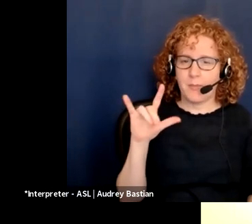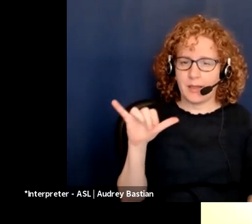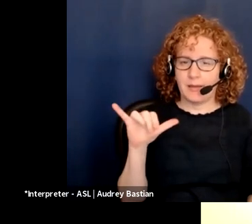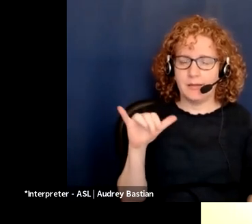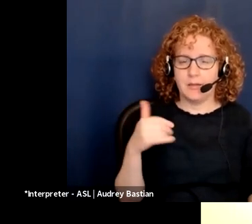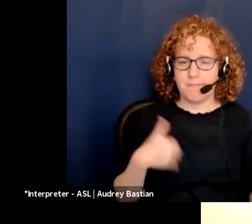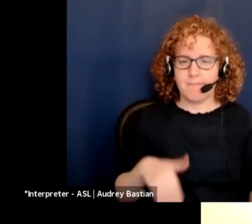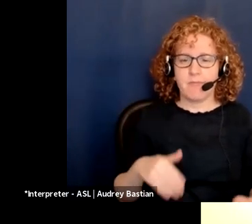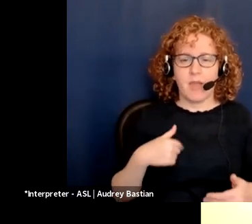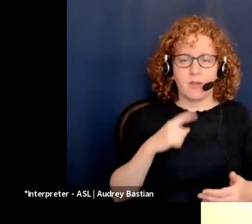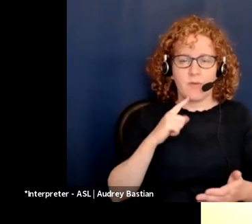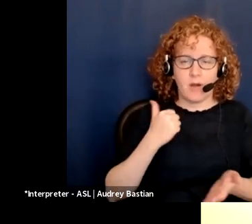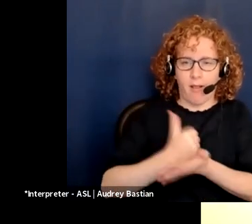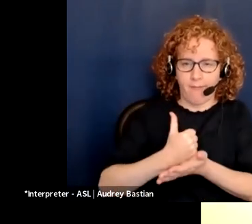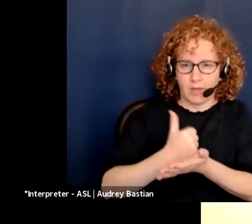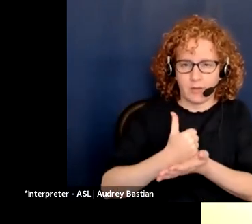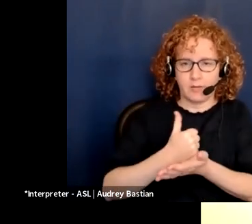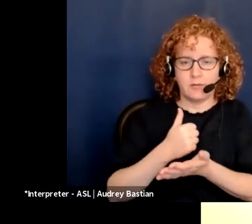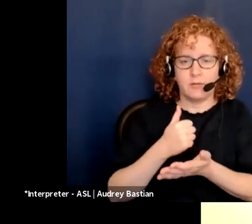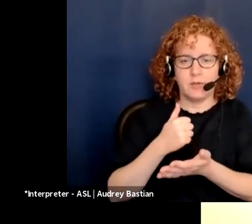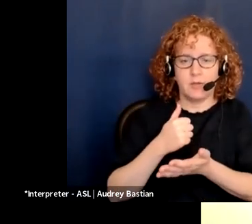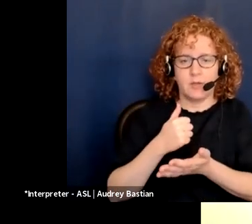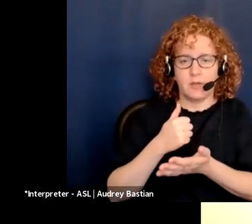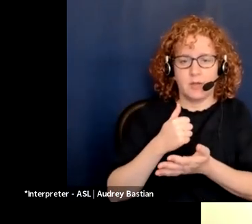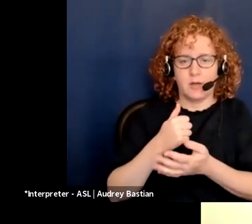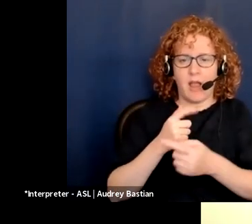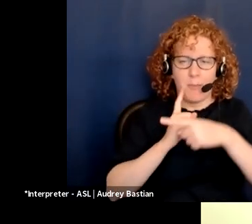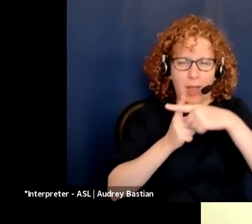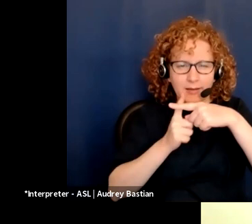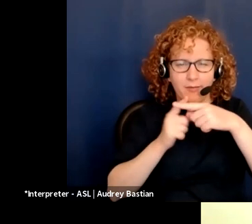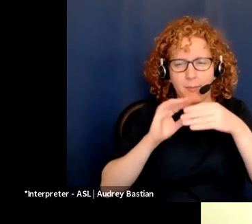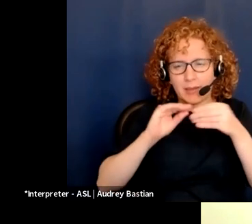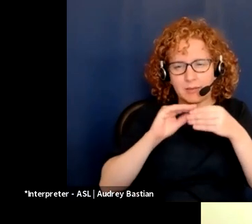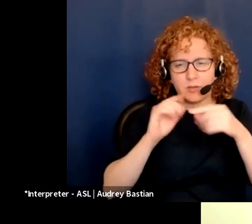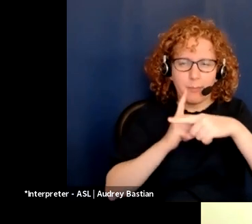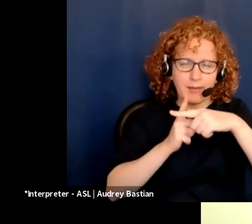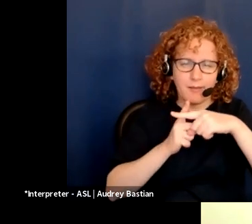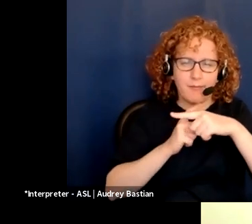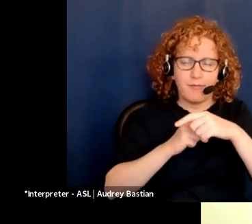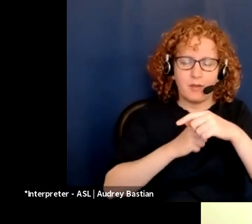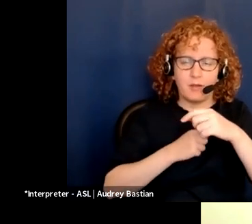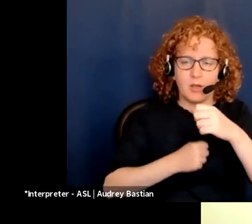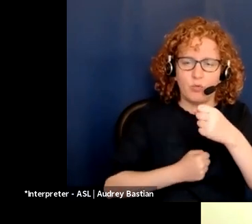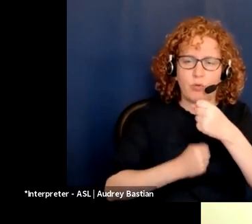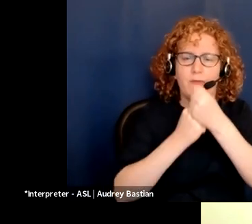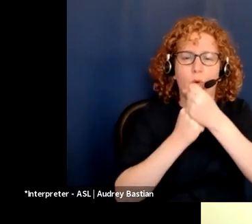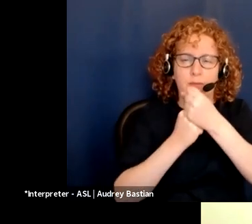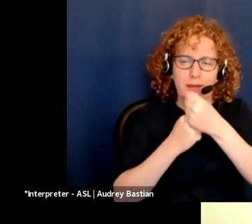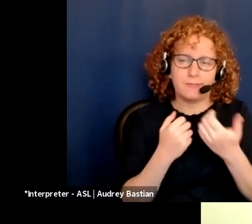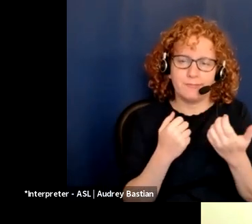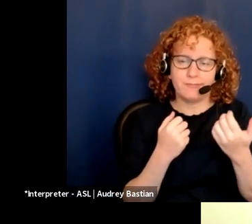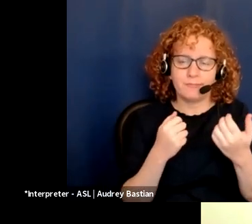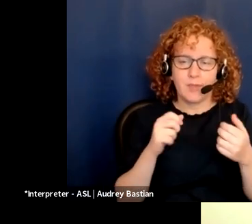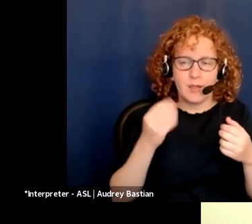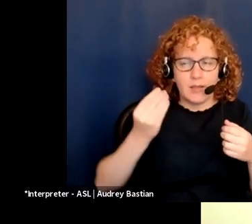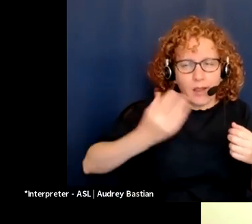I think it really helpful for me when I did get positive messages or positive reinforcement, people telling me that my